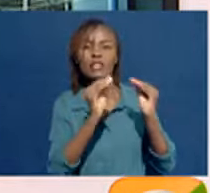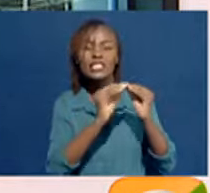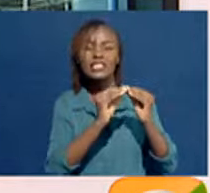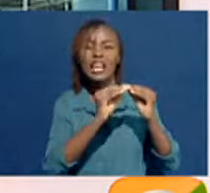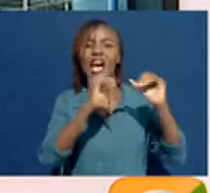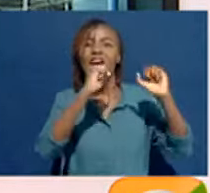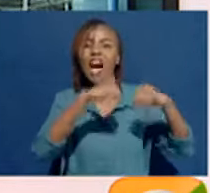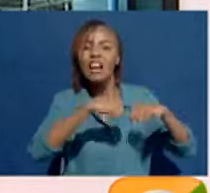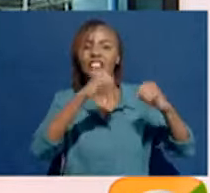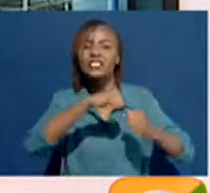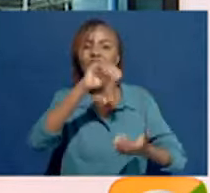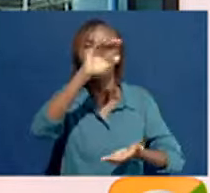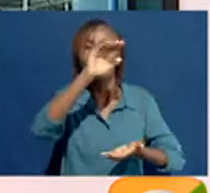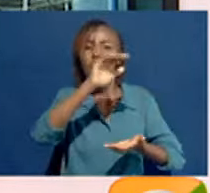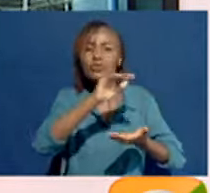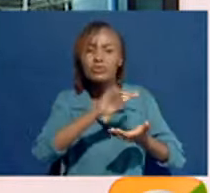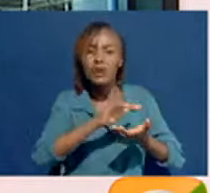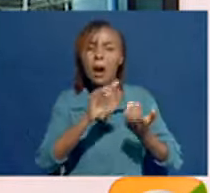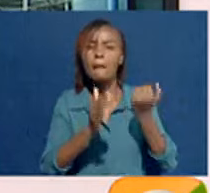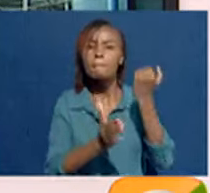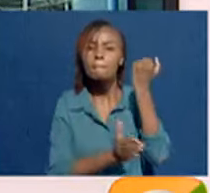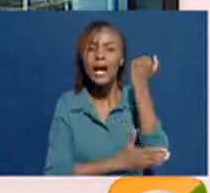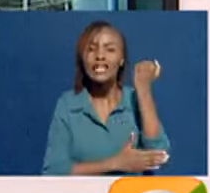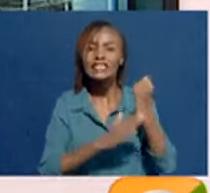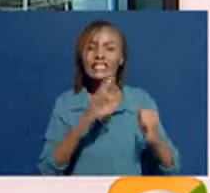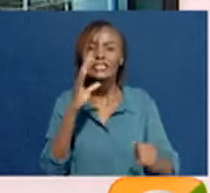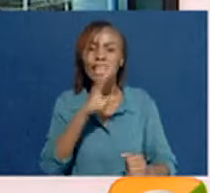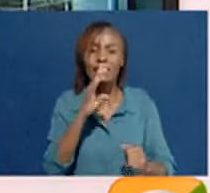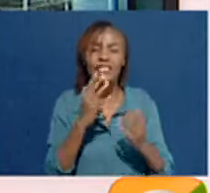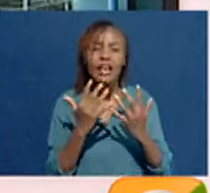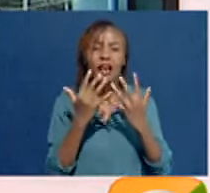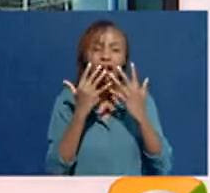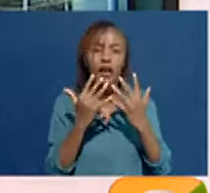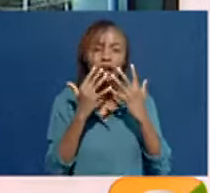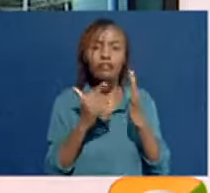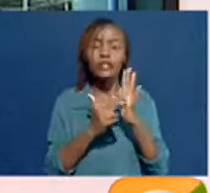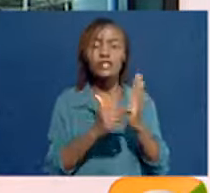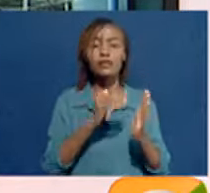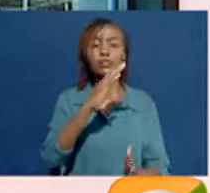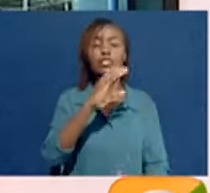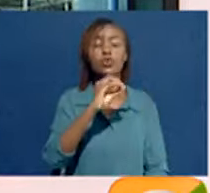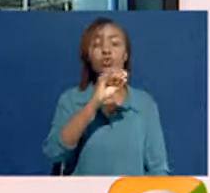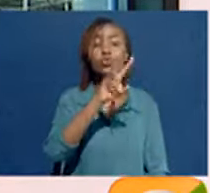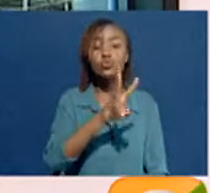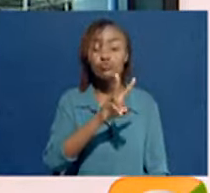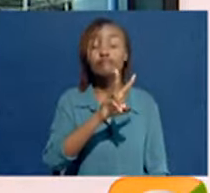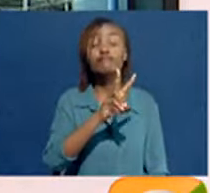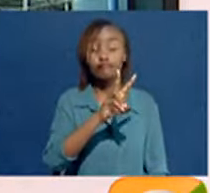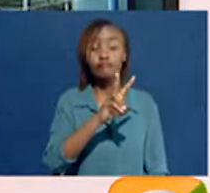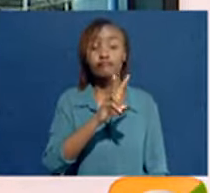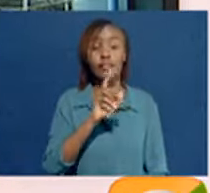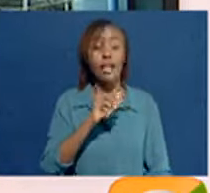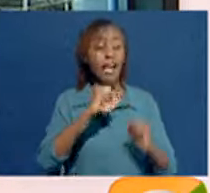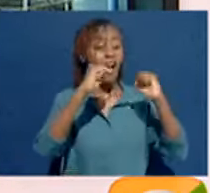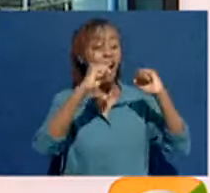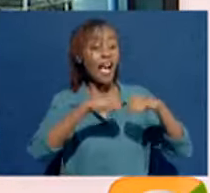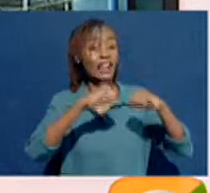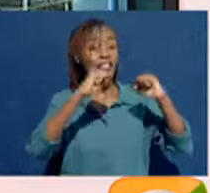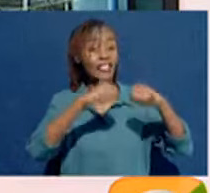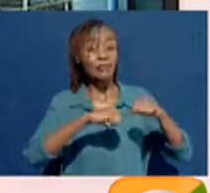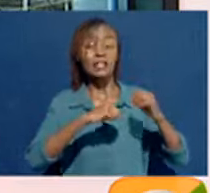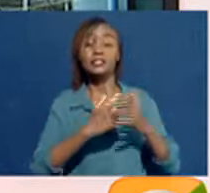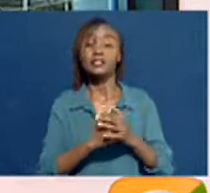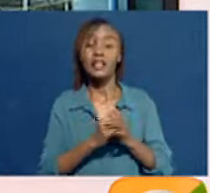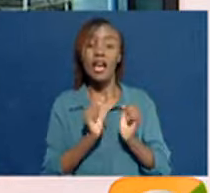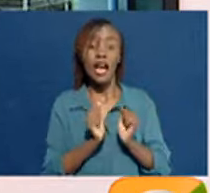emissions and limiting the global temperature increase to below 2 degrees Celsius. Now, this historic agreement was actually preceded, in